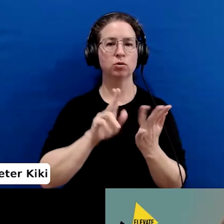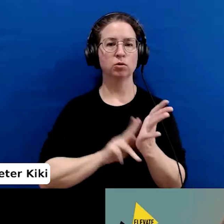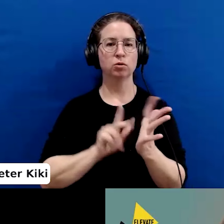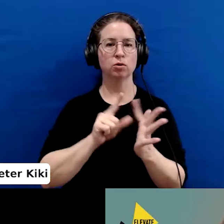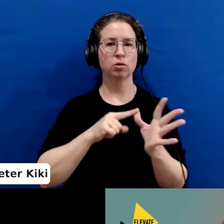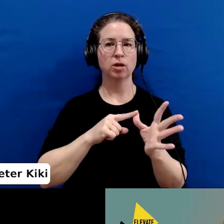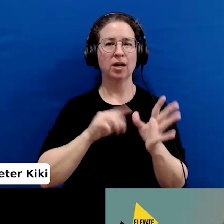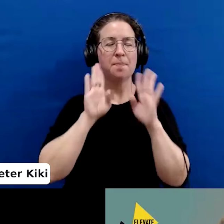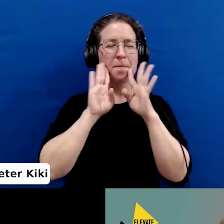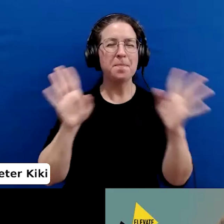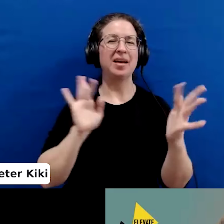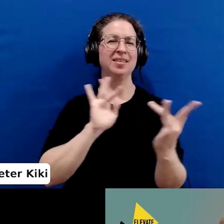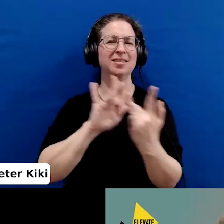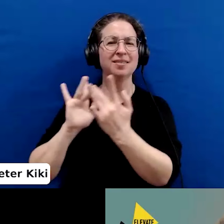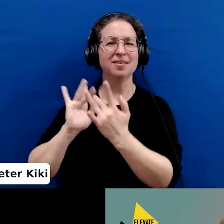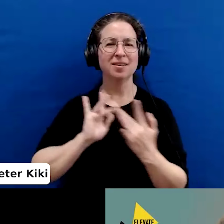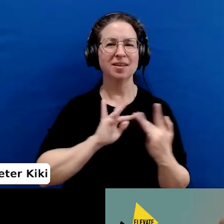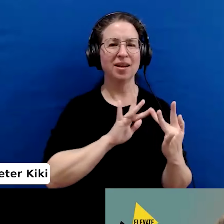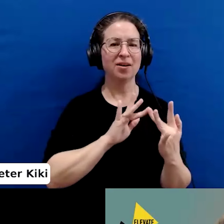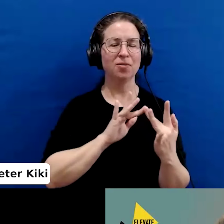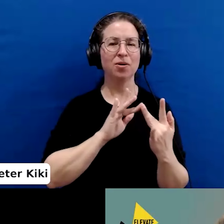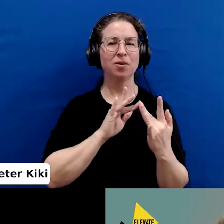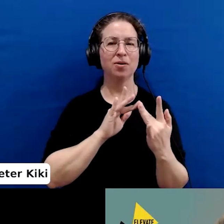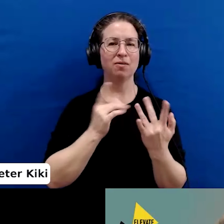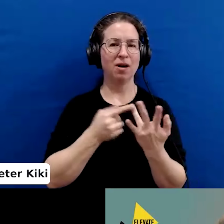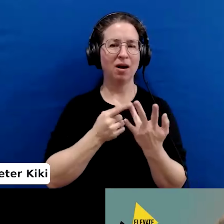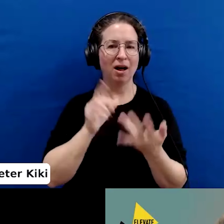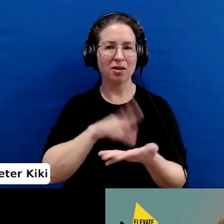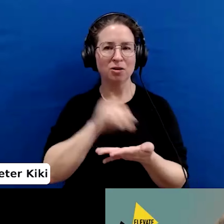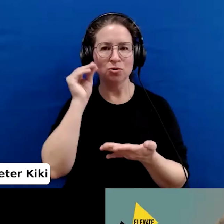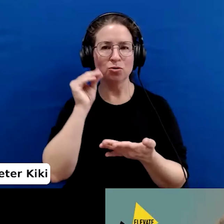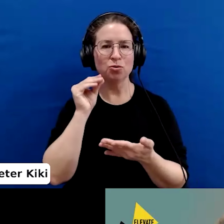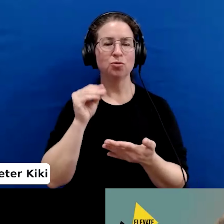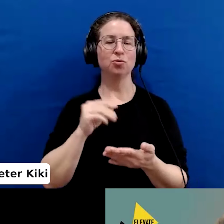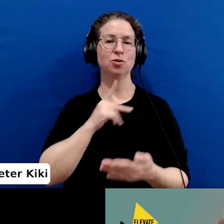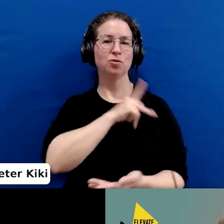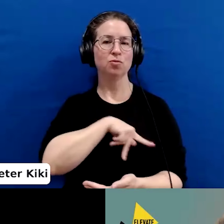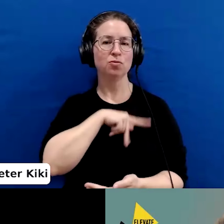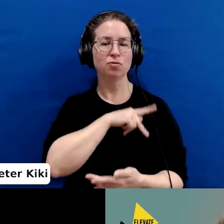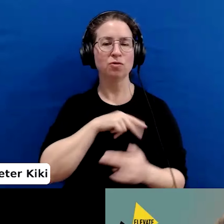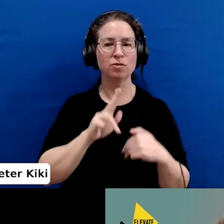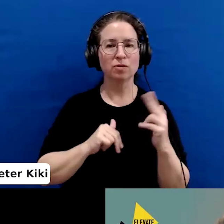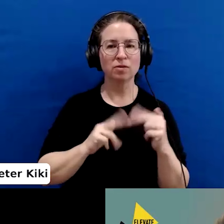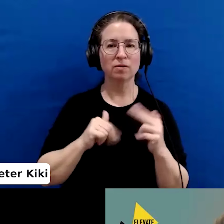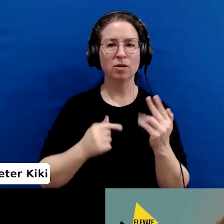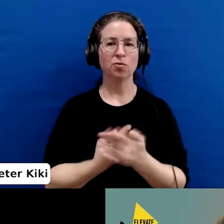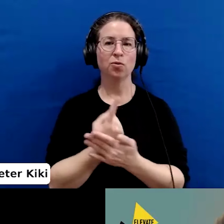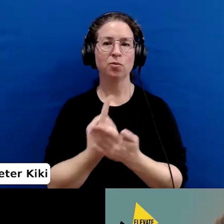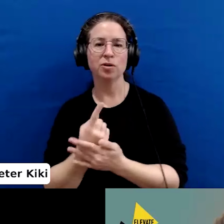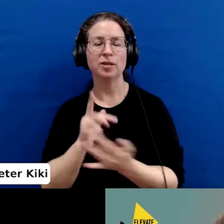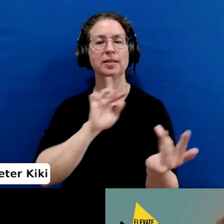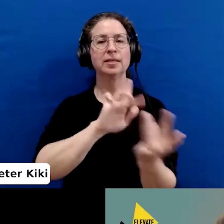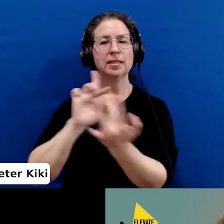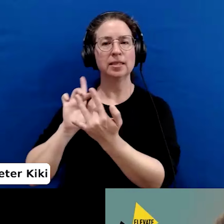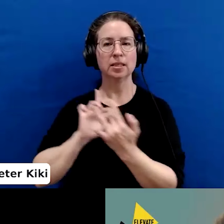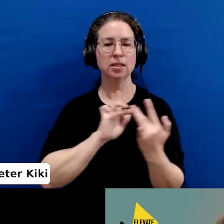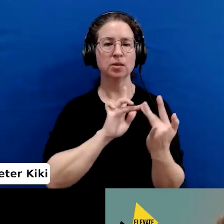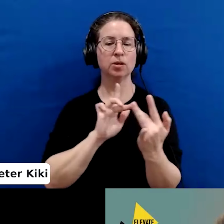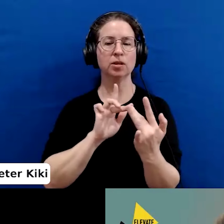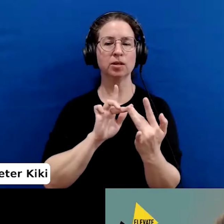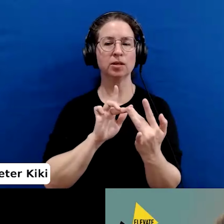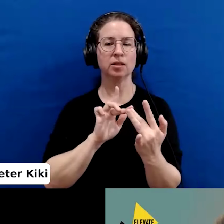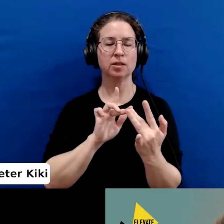amazing network of Elevate scholars, professional development opportunities, networking. So you